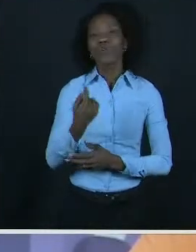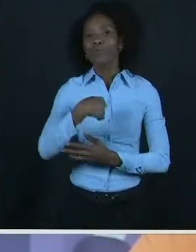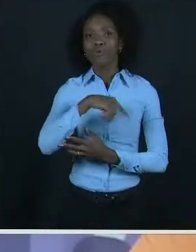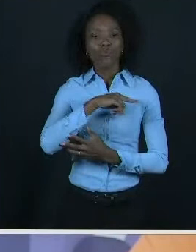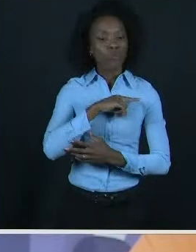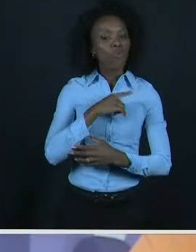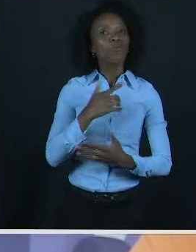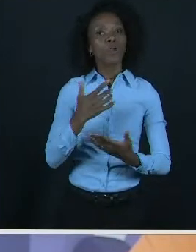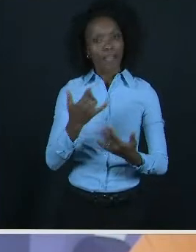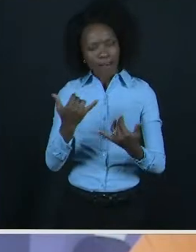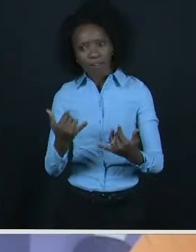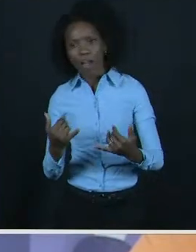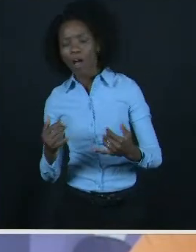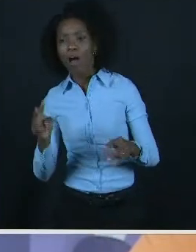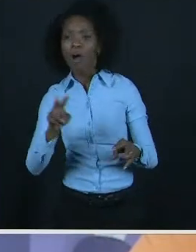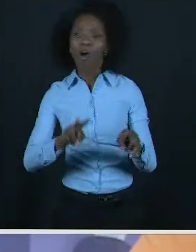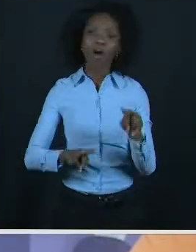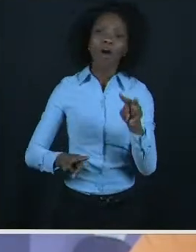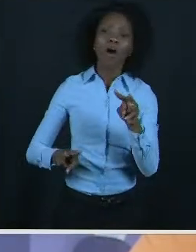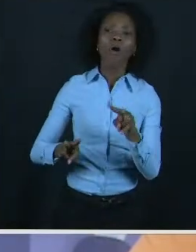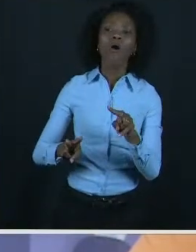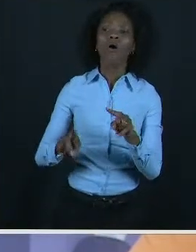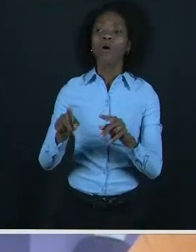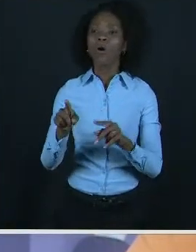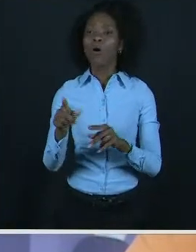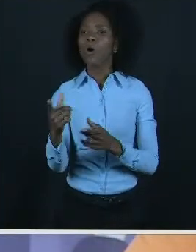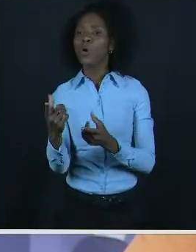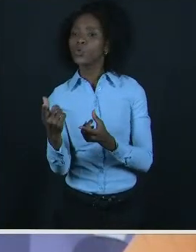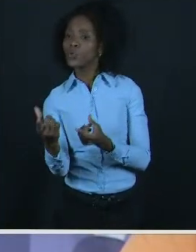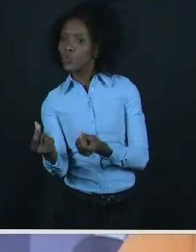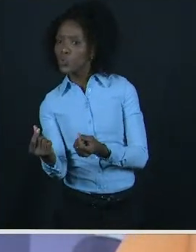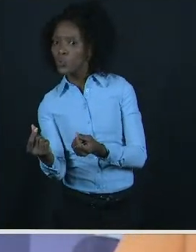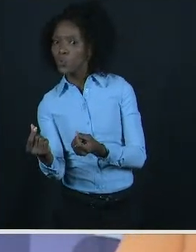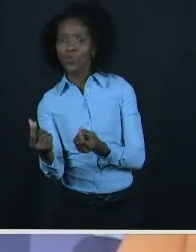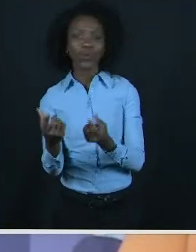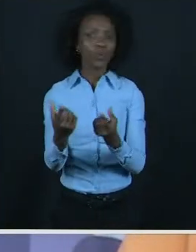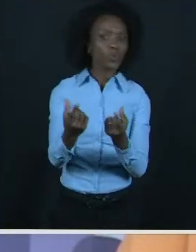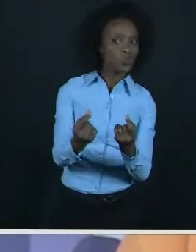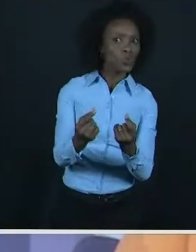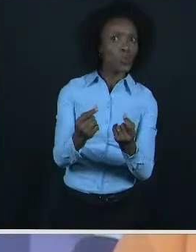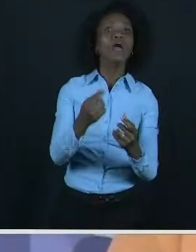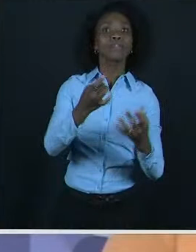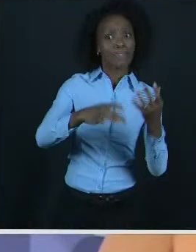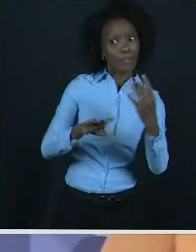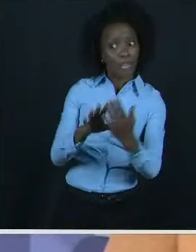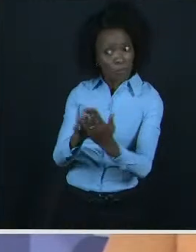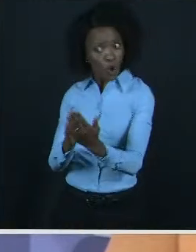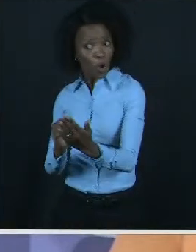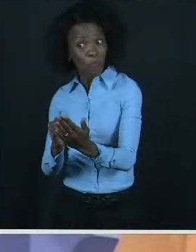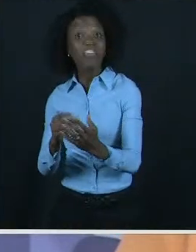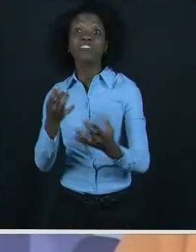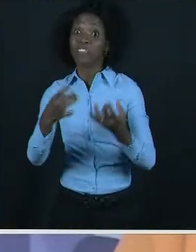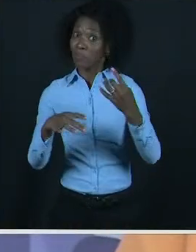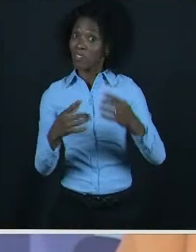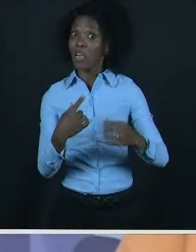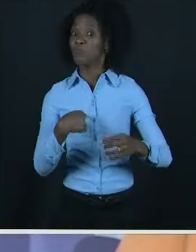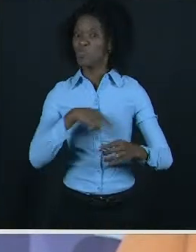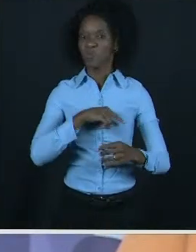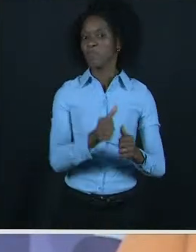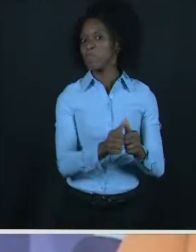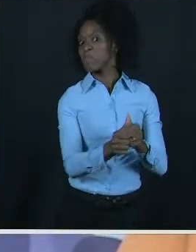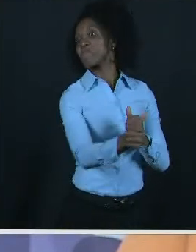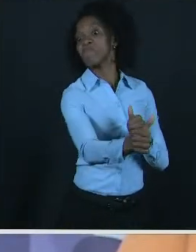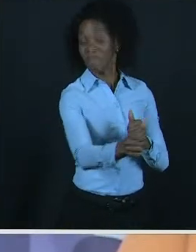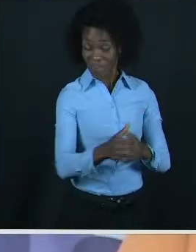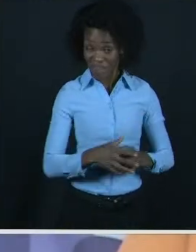going over ground that they've either gone on or we are in some cases even leading. Since the